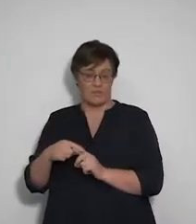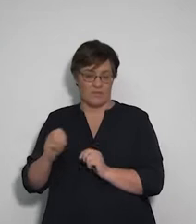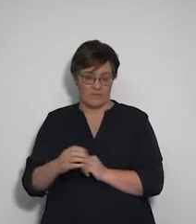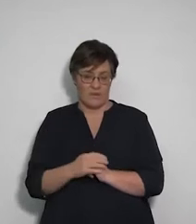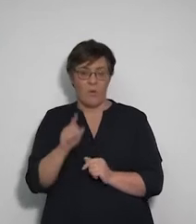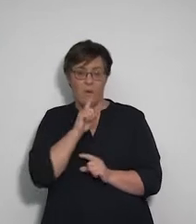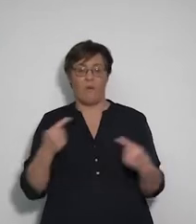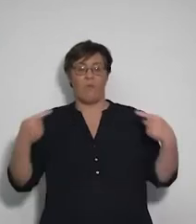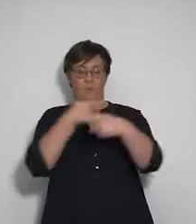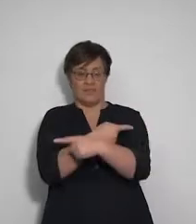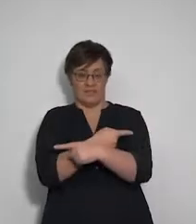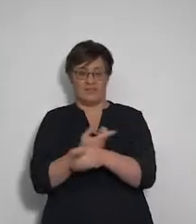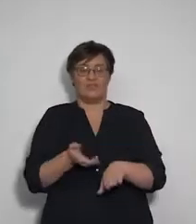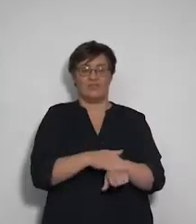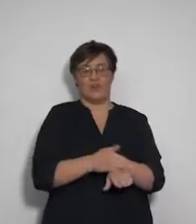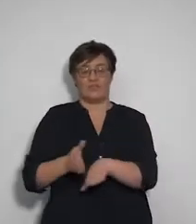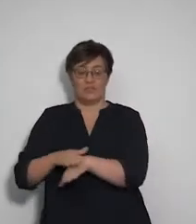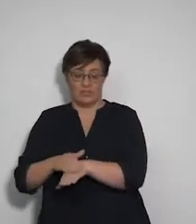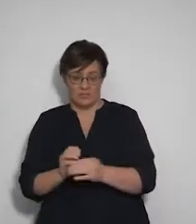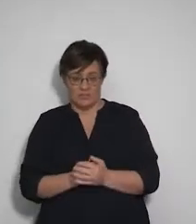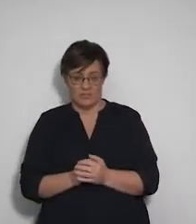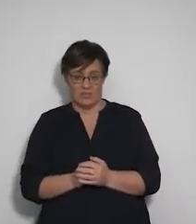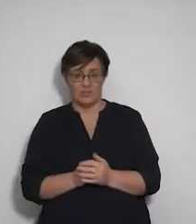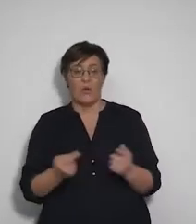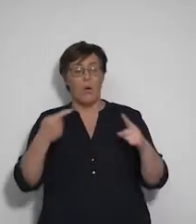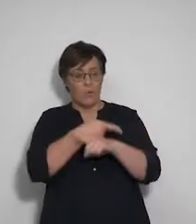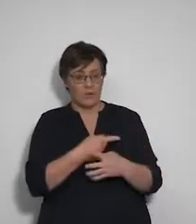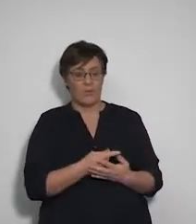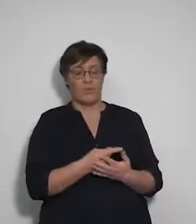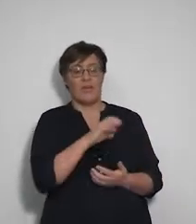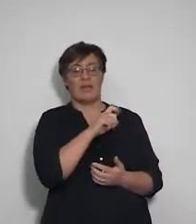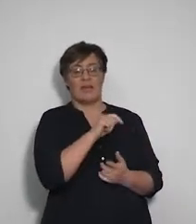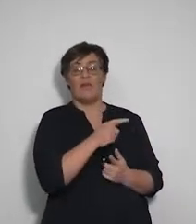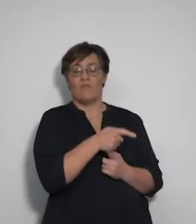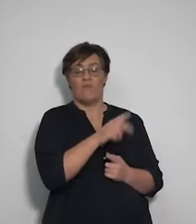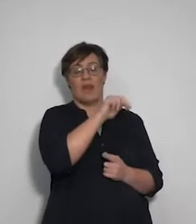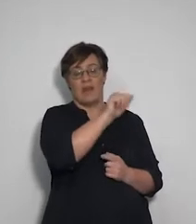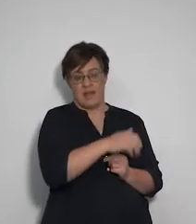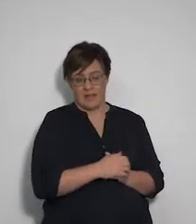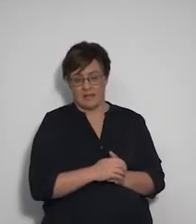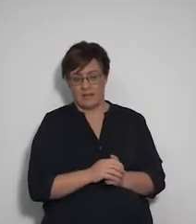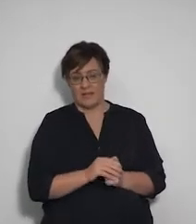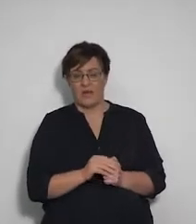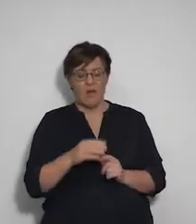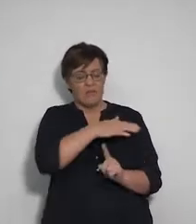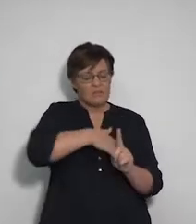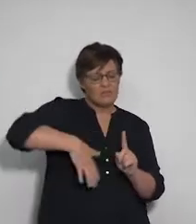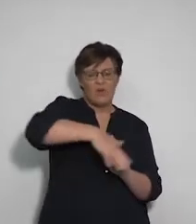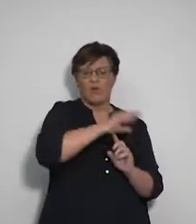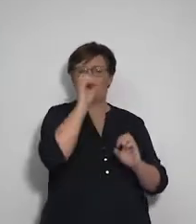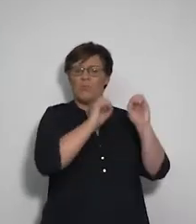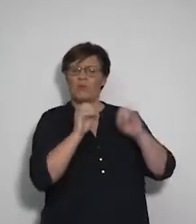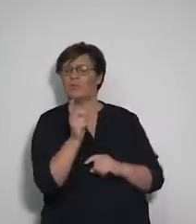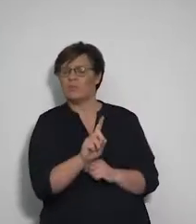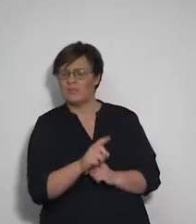are opposite in charge. And then the opposite happens with the cation of sodium. What is surrounding these water molecules